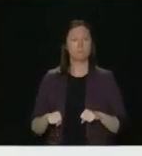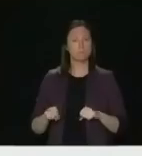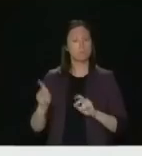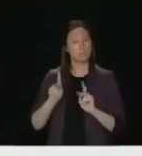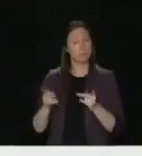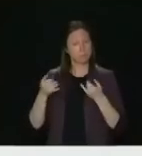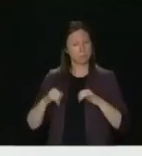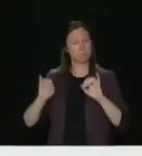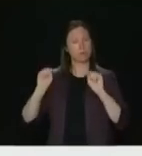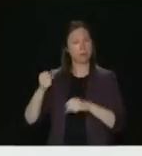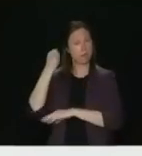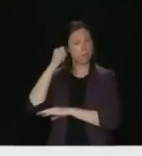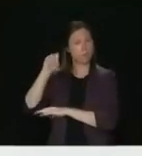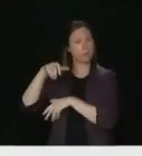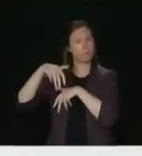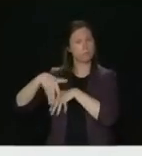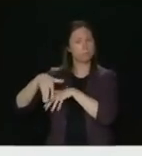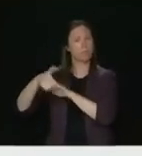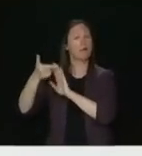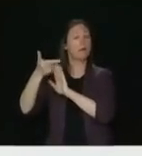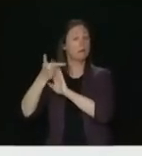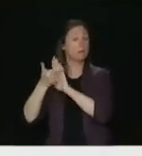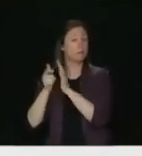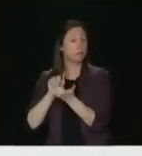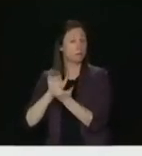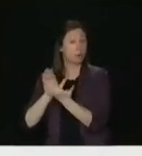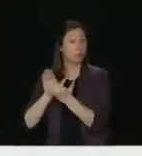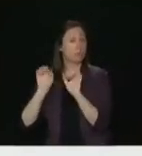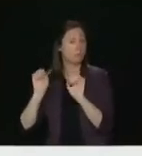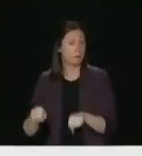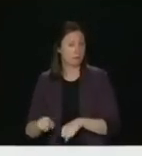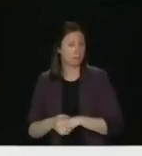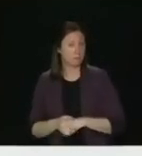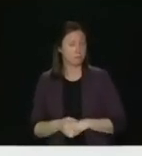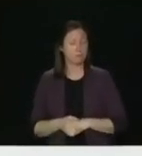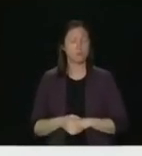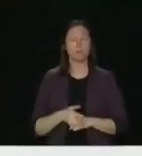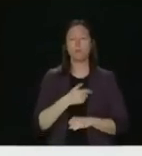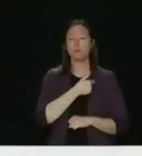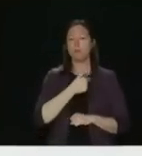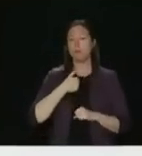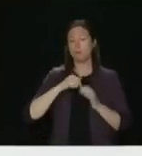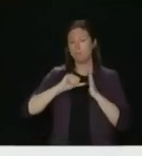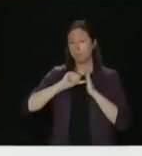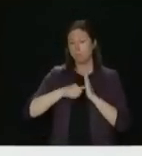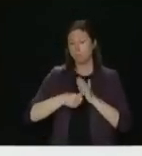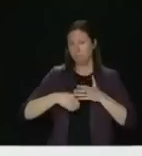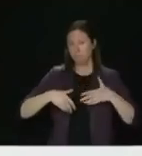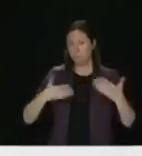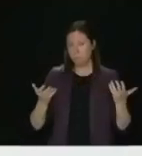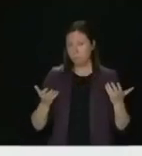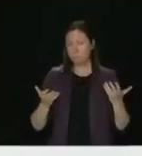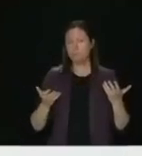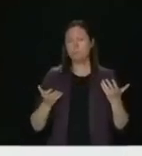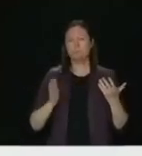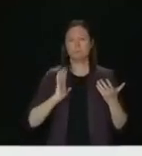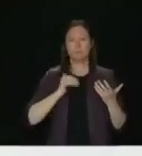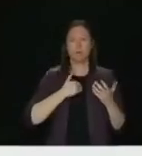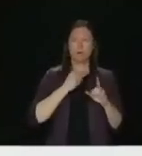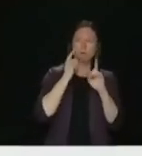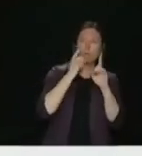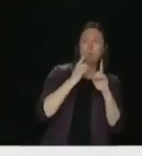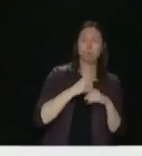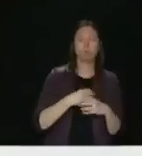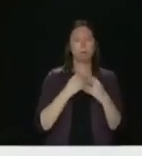right to protest legally. We are reinforcing the principles, values,